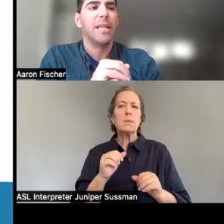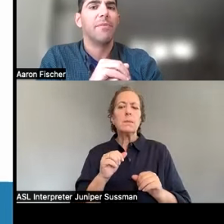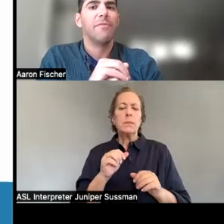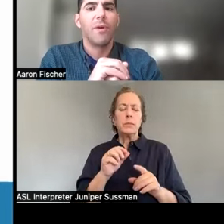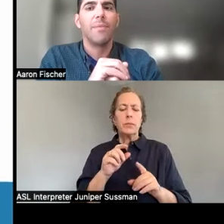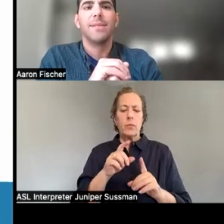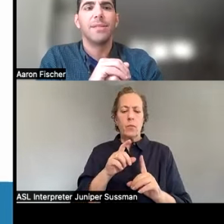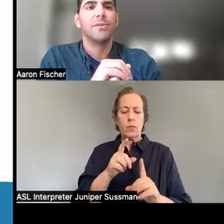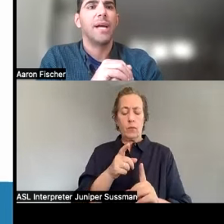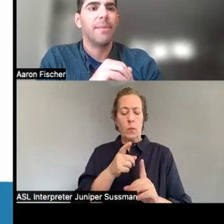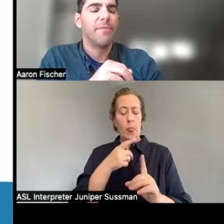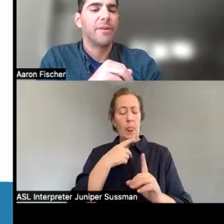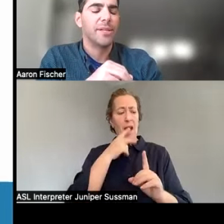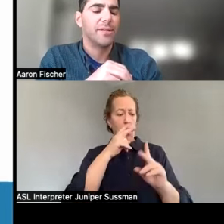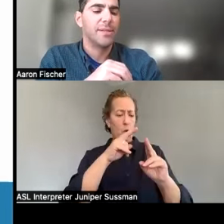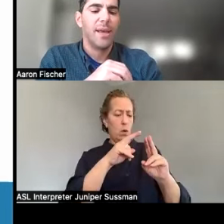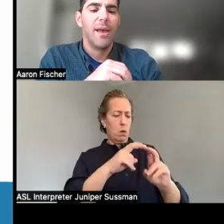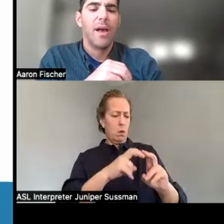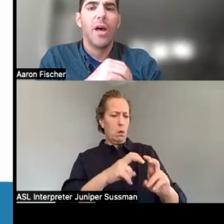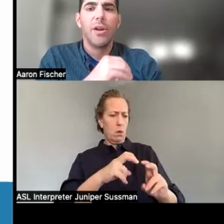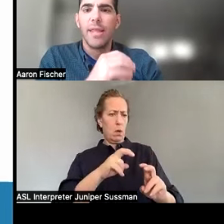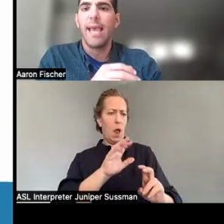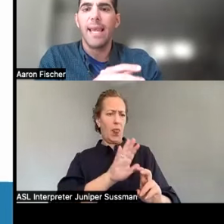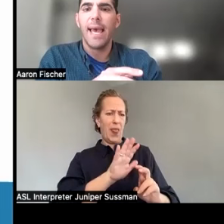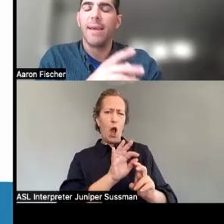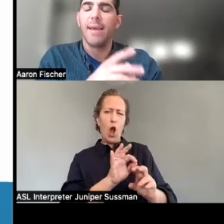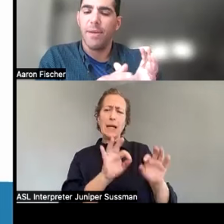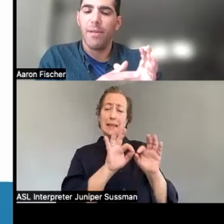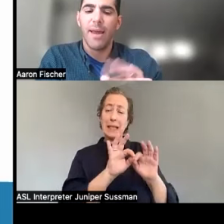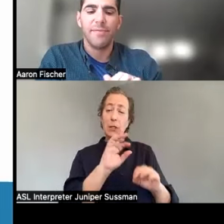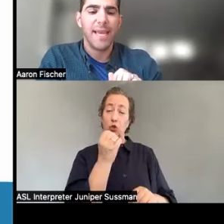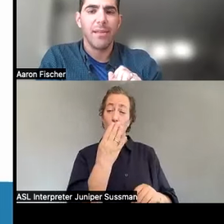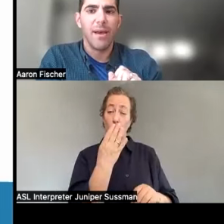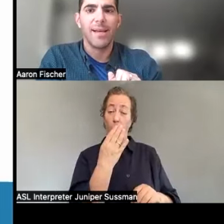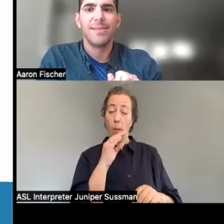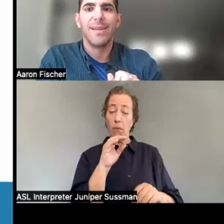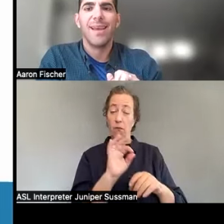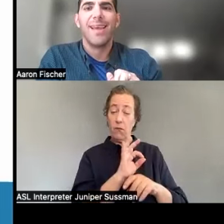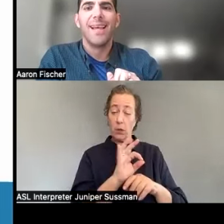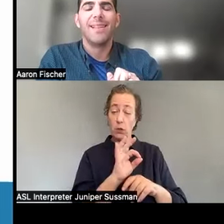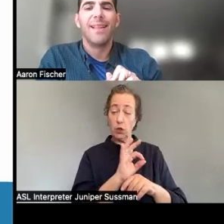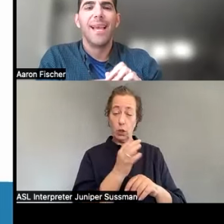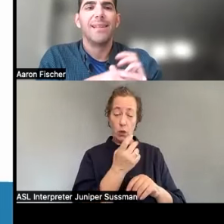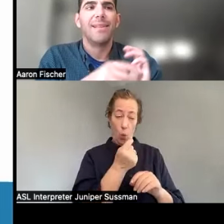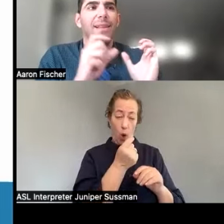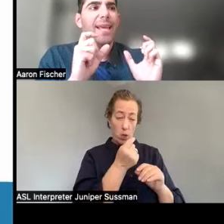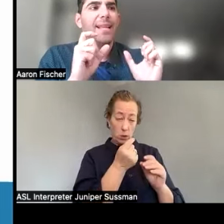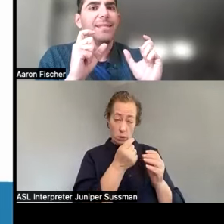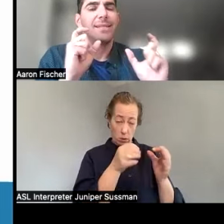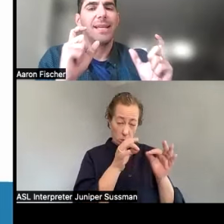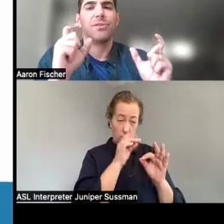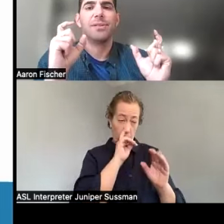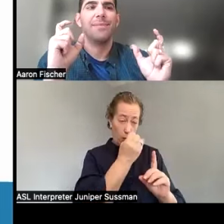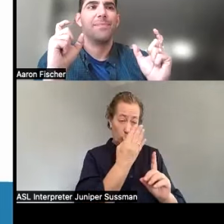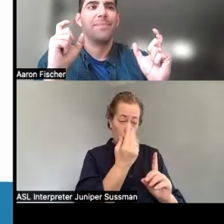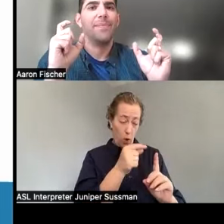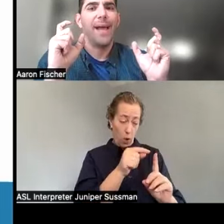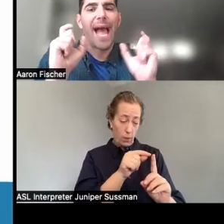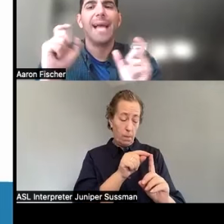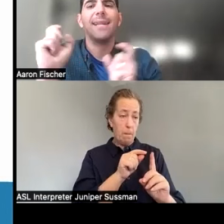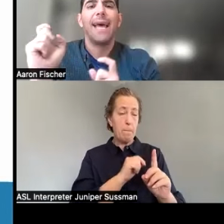ability to perform essential job functions under the ADA and a lot of state laws, it is essential